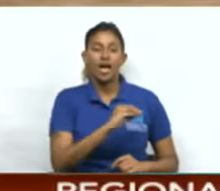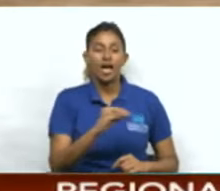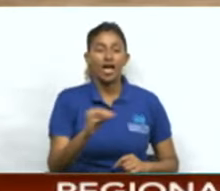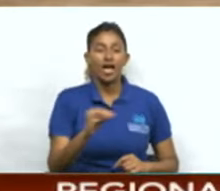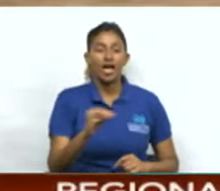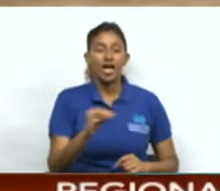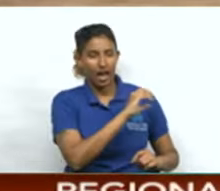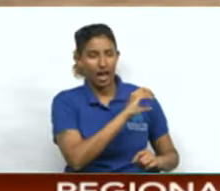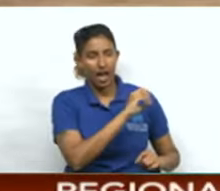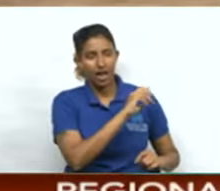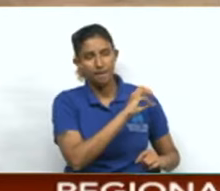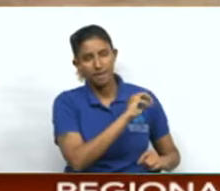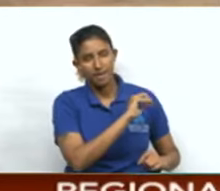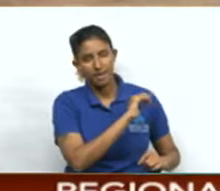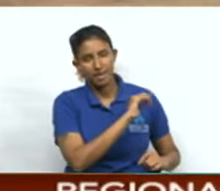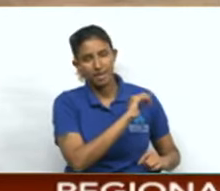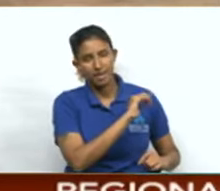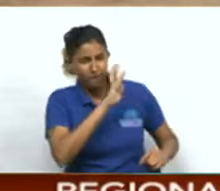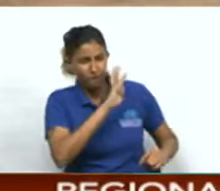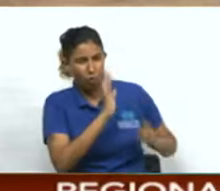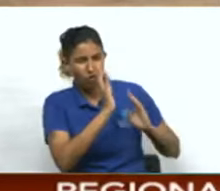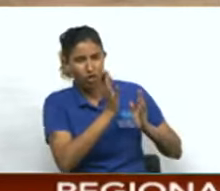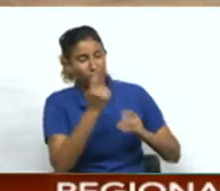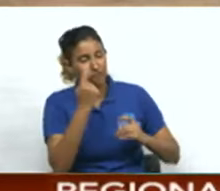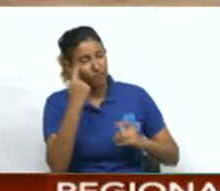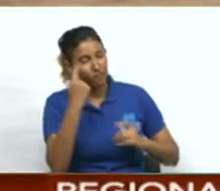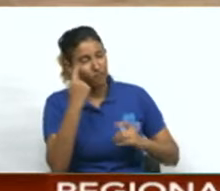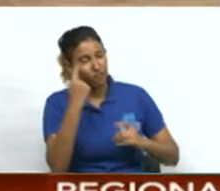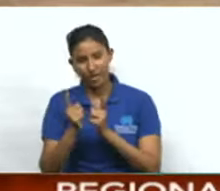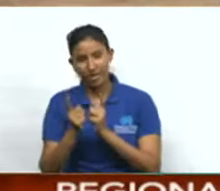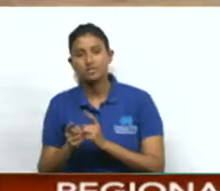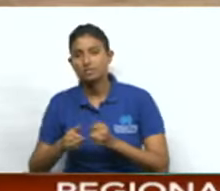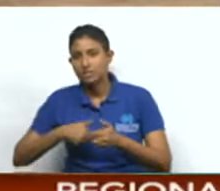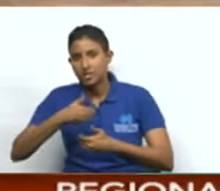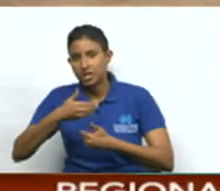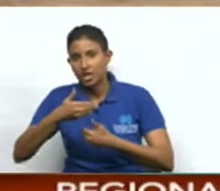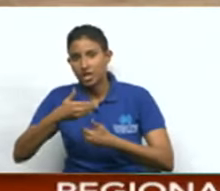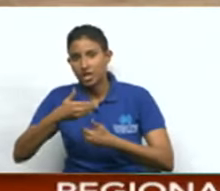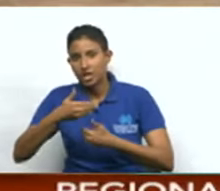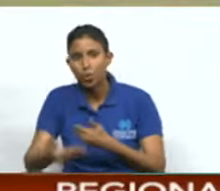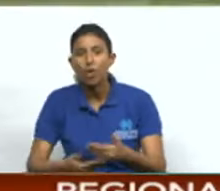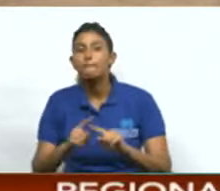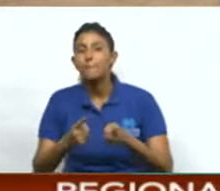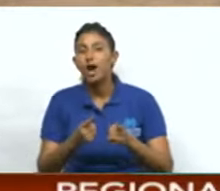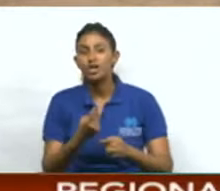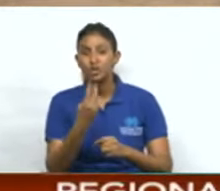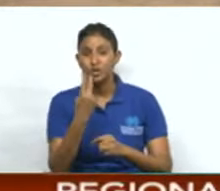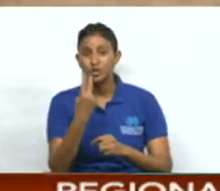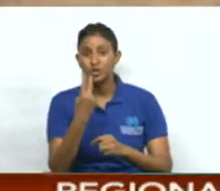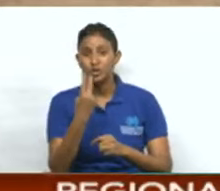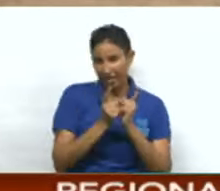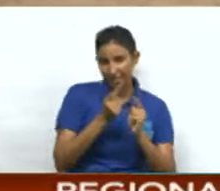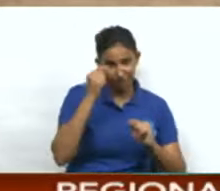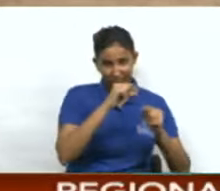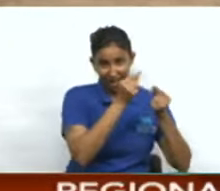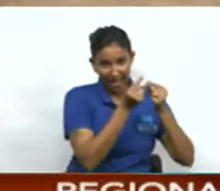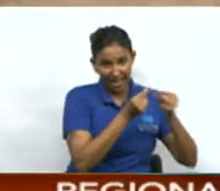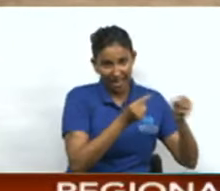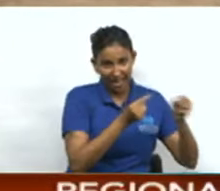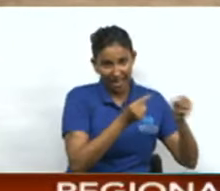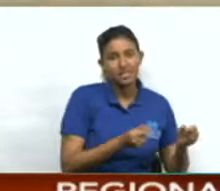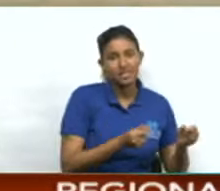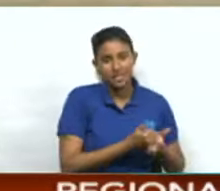healthy rate, but those two wickets gave Guyana momentum. To their credit, though, the young Windies found another good partnership